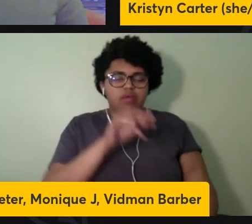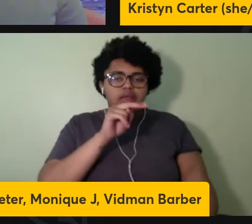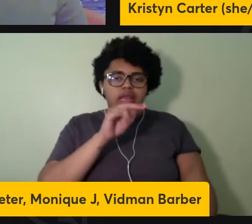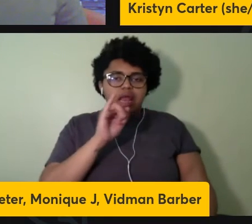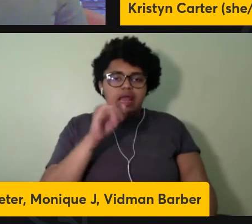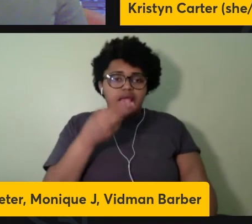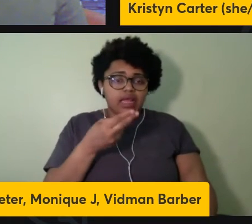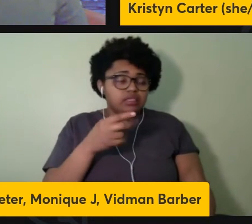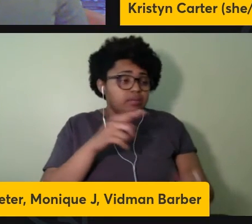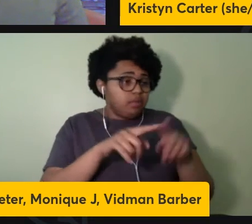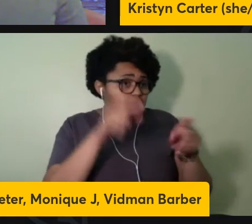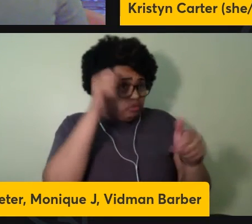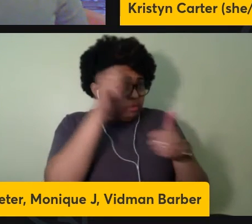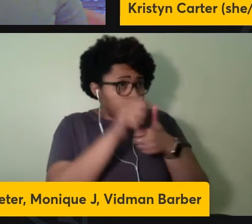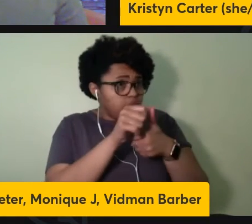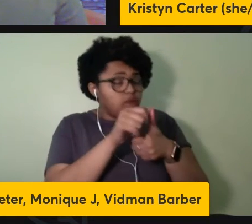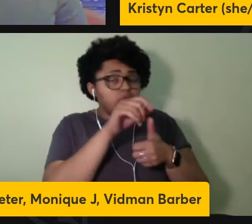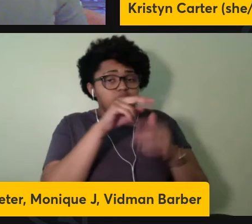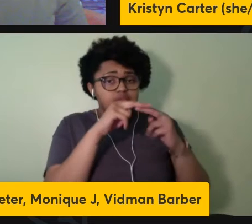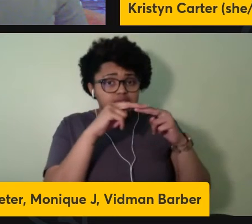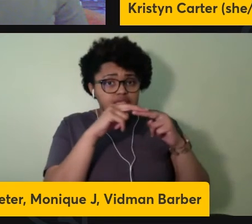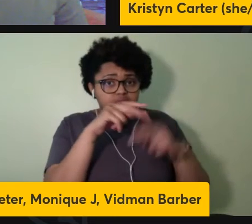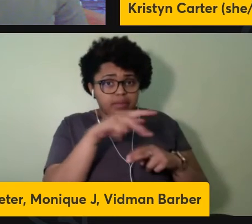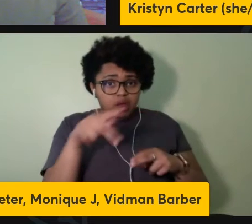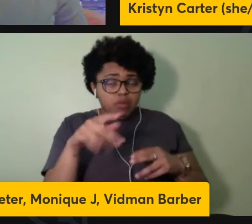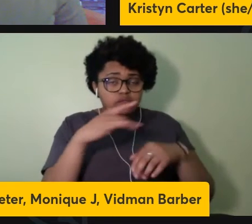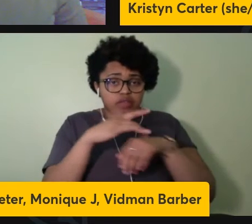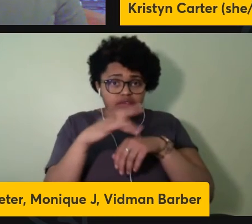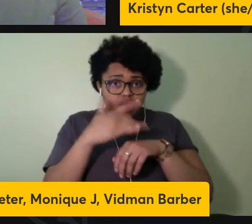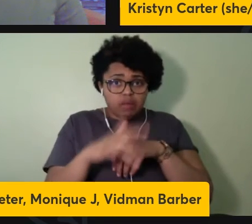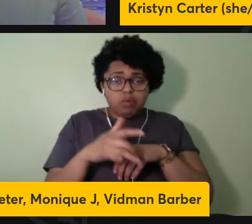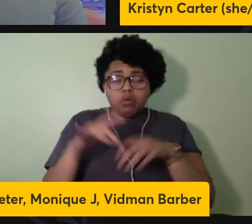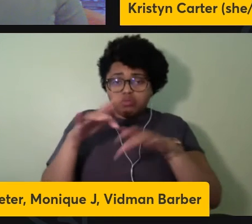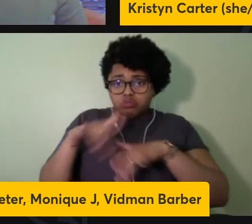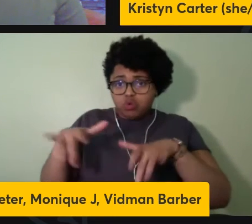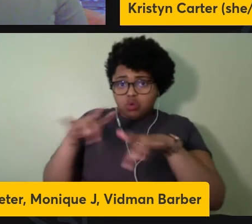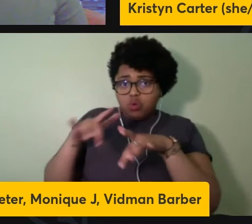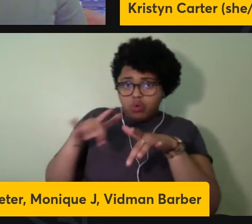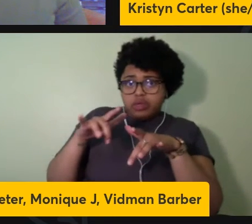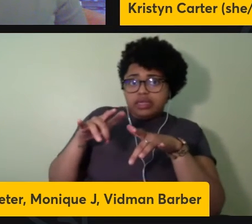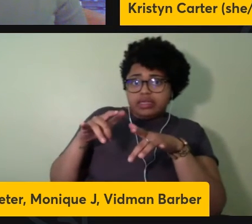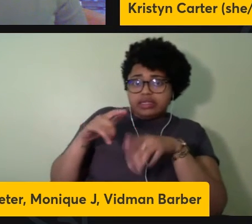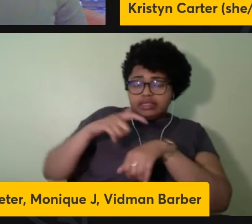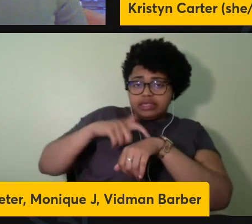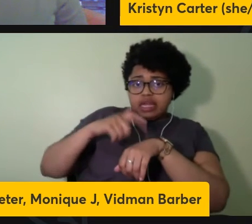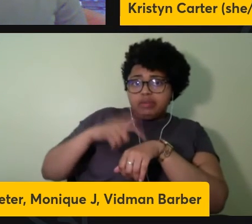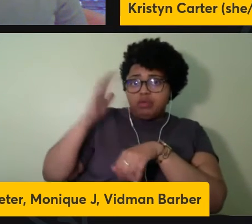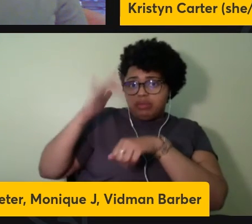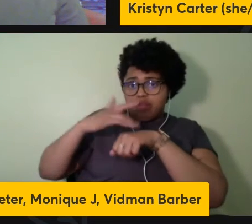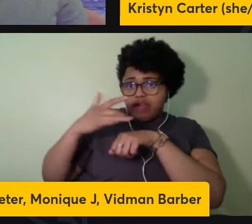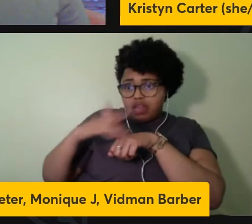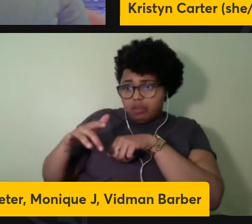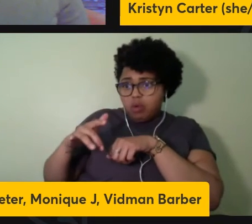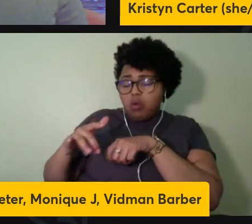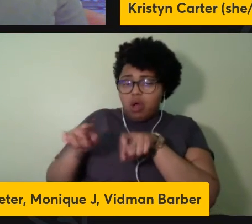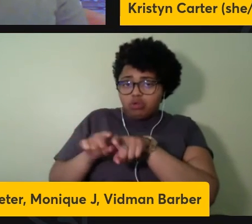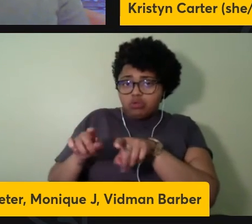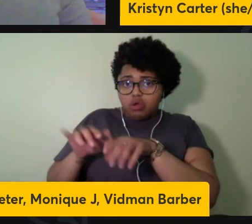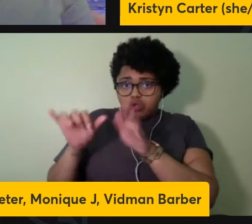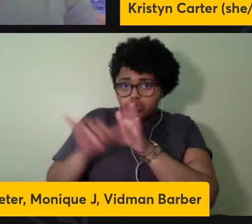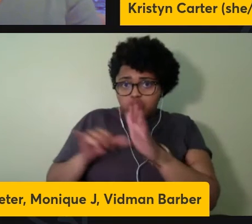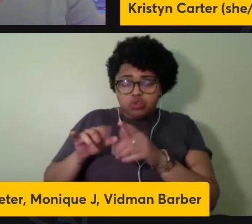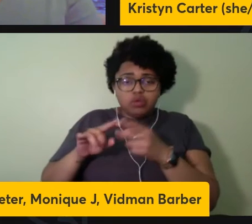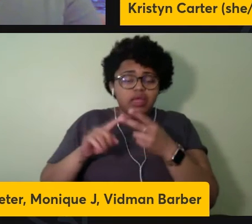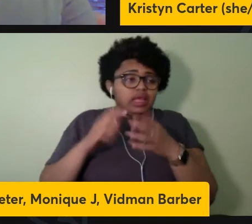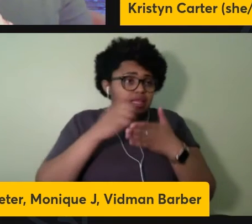that the slides presented will be available in the recorded sessions posted on the YouTube channel at the end of the week. And we do have a question